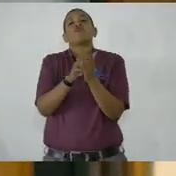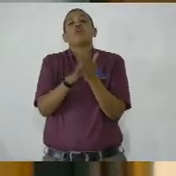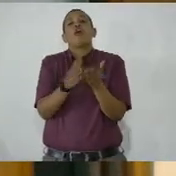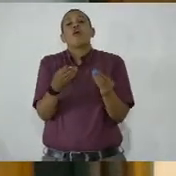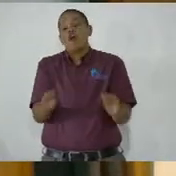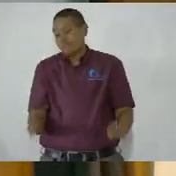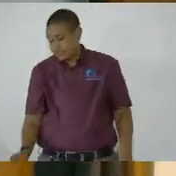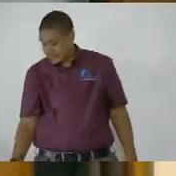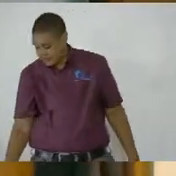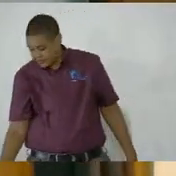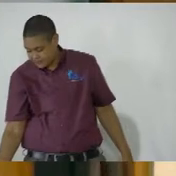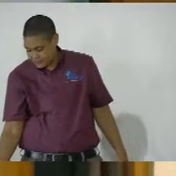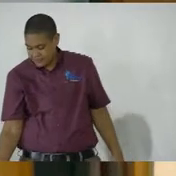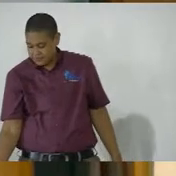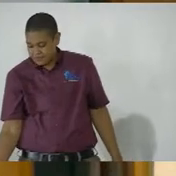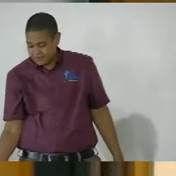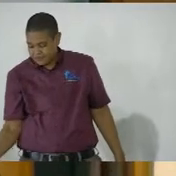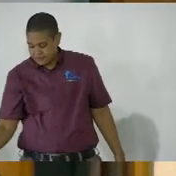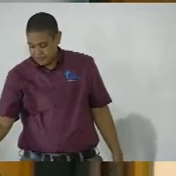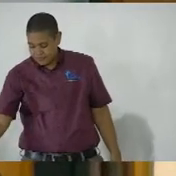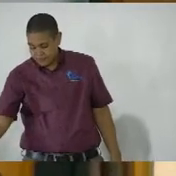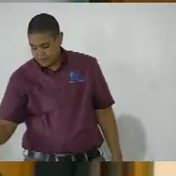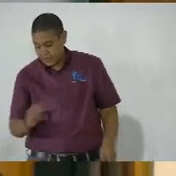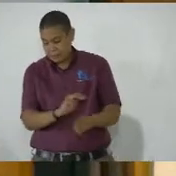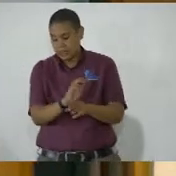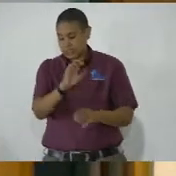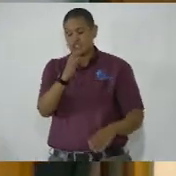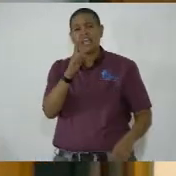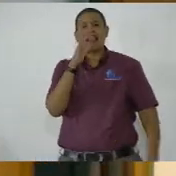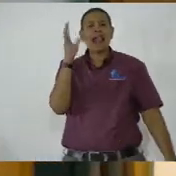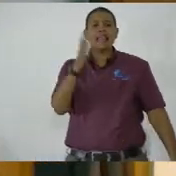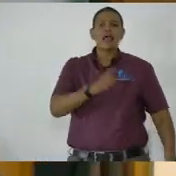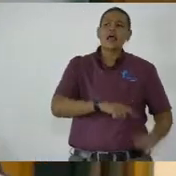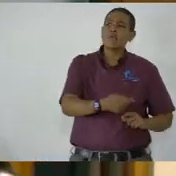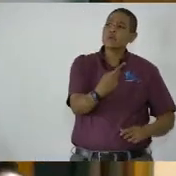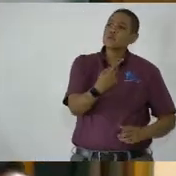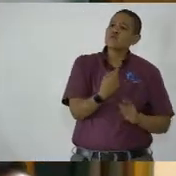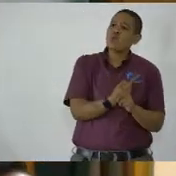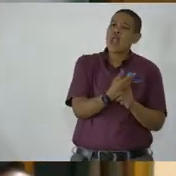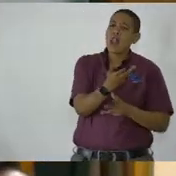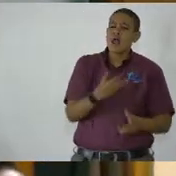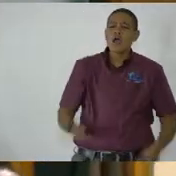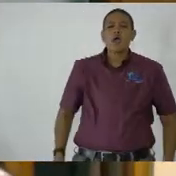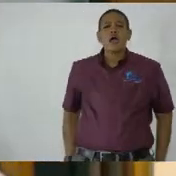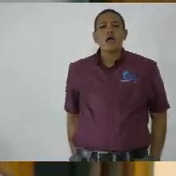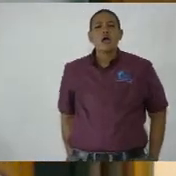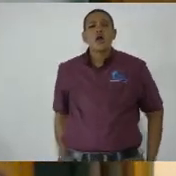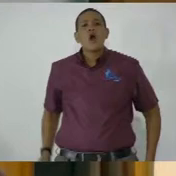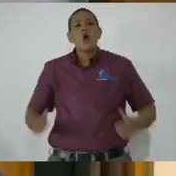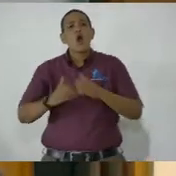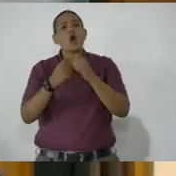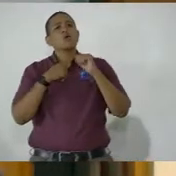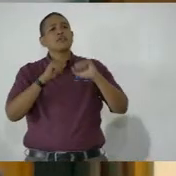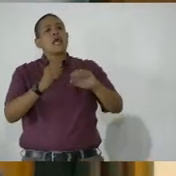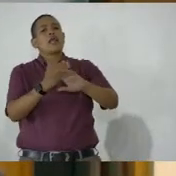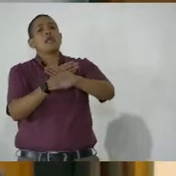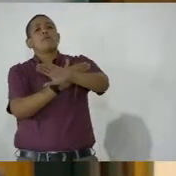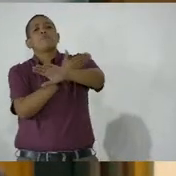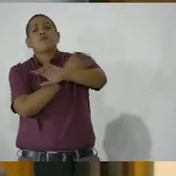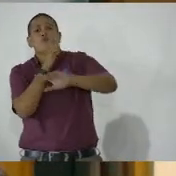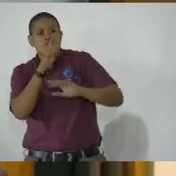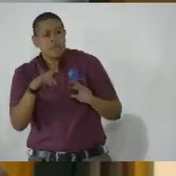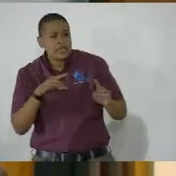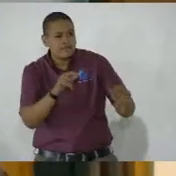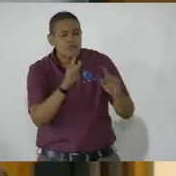Office. And Minister Chang is not here, but he and I regularly talk, how can we improve the efficiency of the Criminal Records